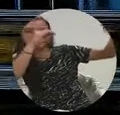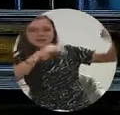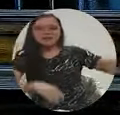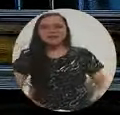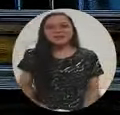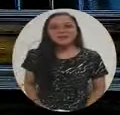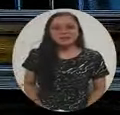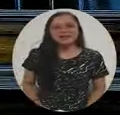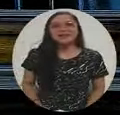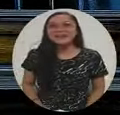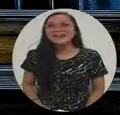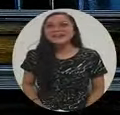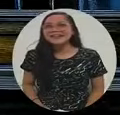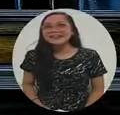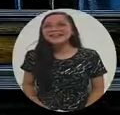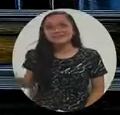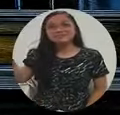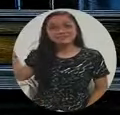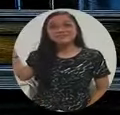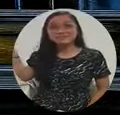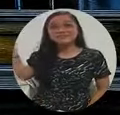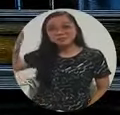Susay niwang.